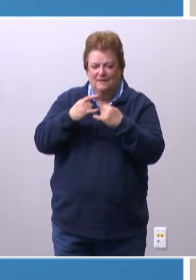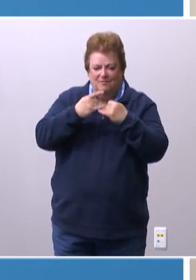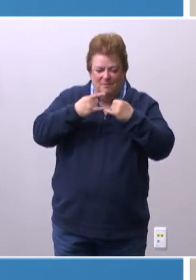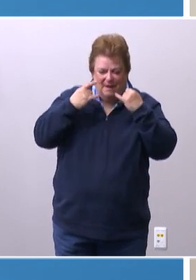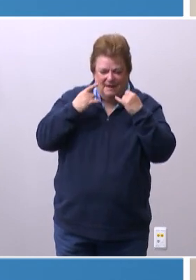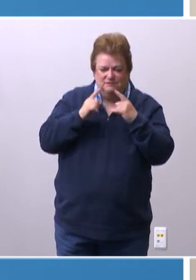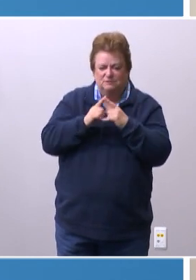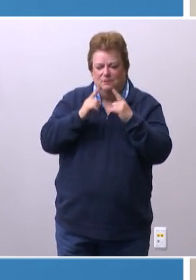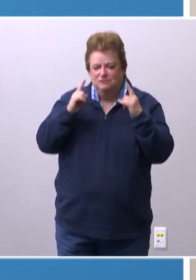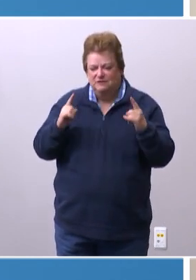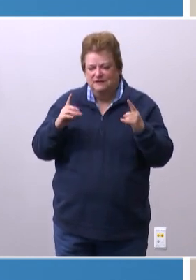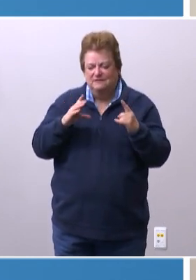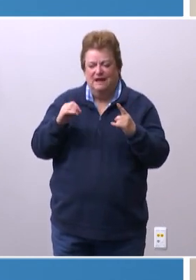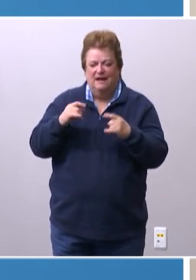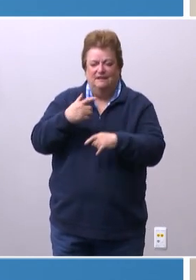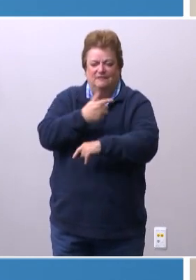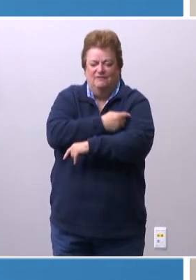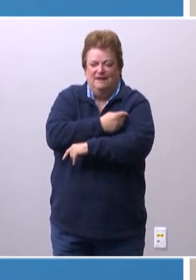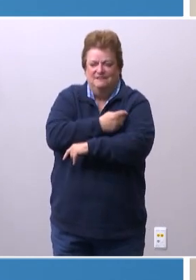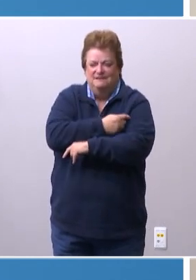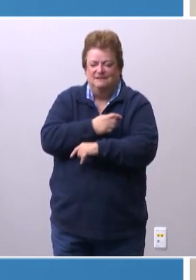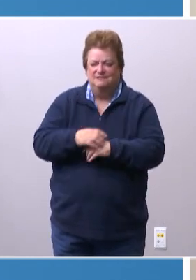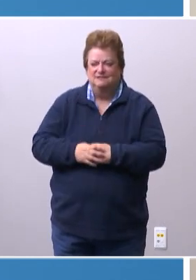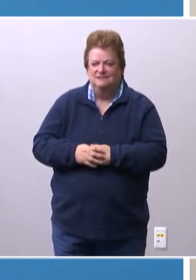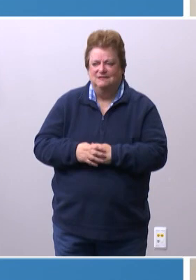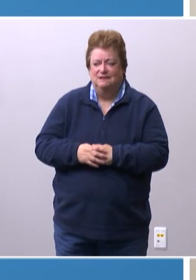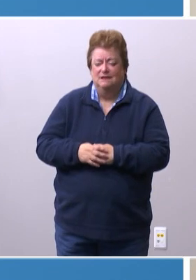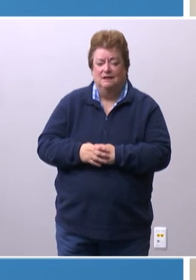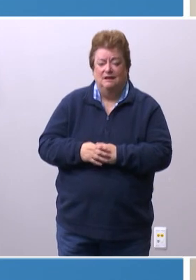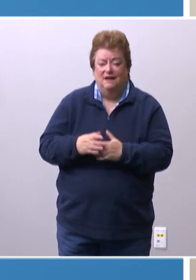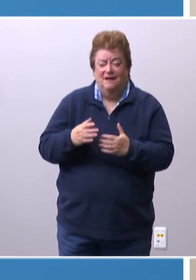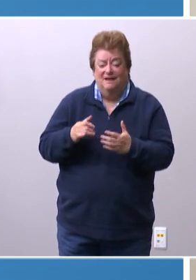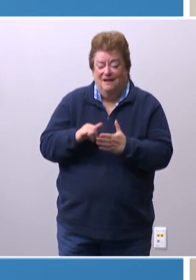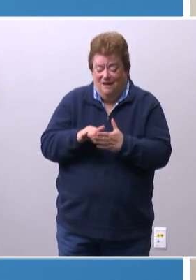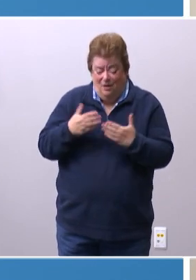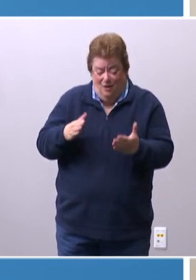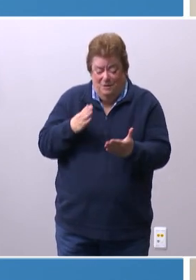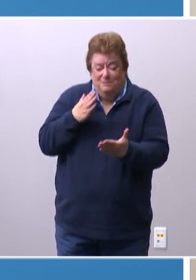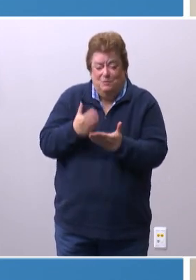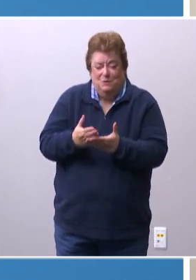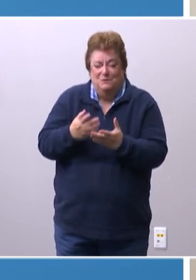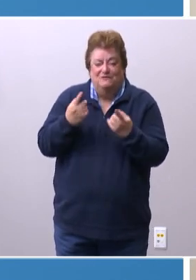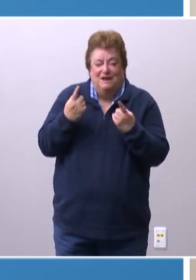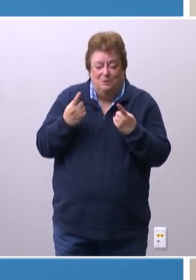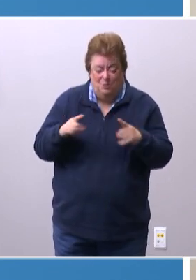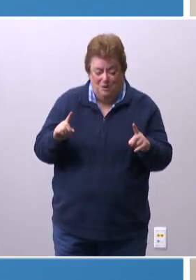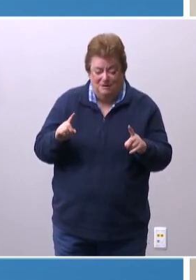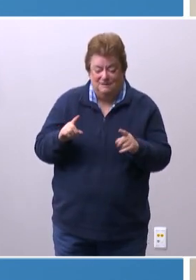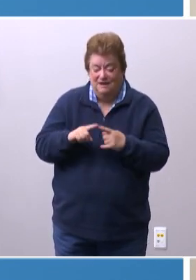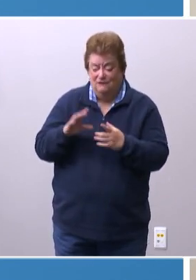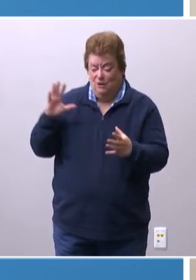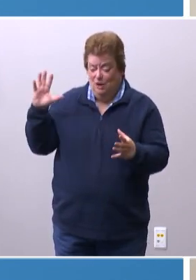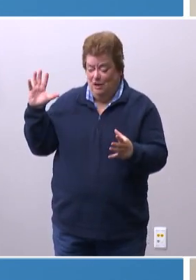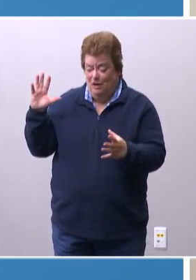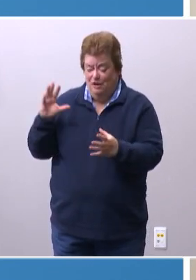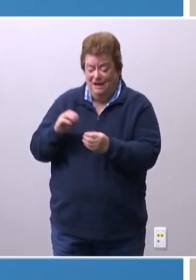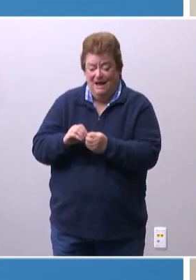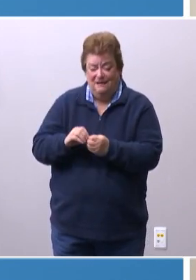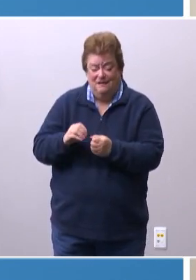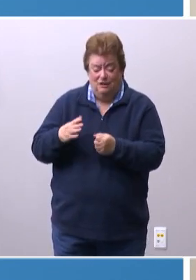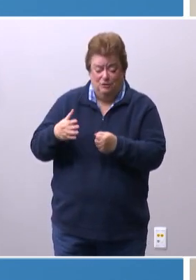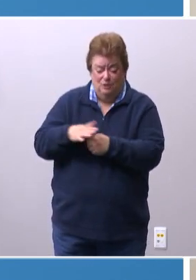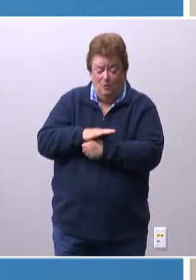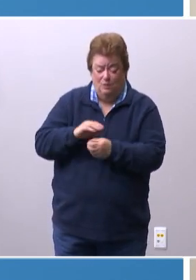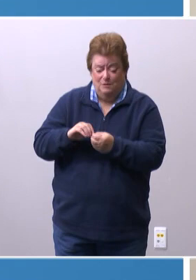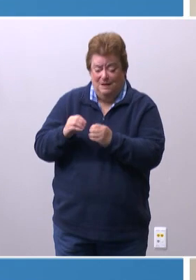distancing, and so forth. And it's worked. If you look at the cumulative fatality rates, because it's case rates and